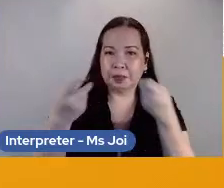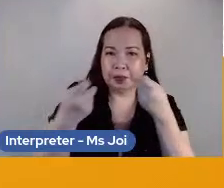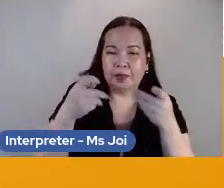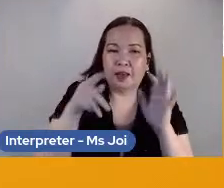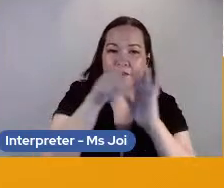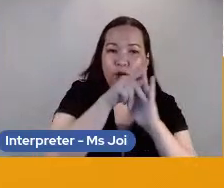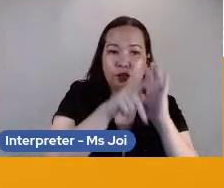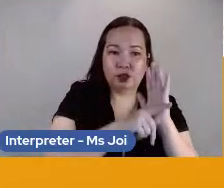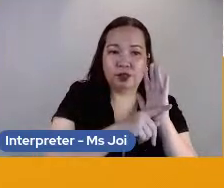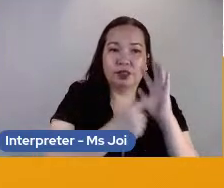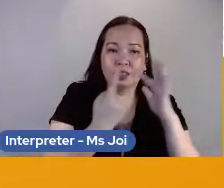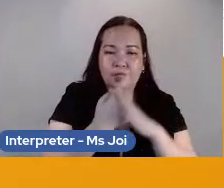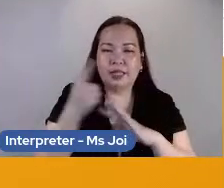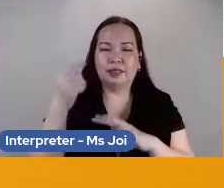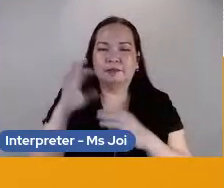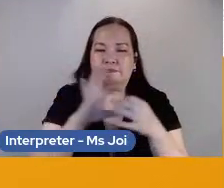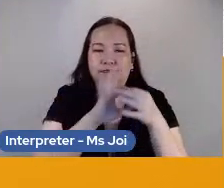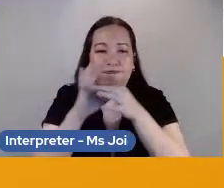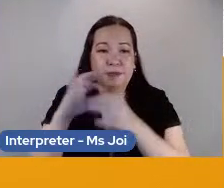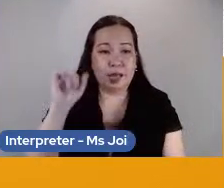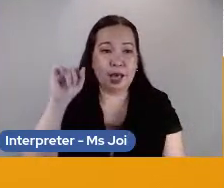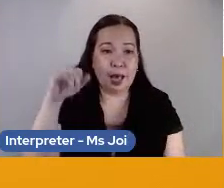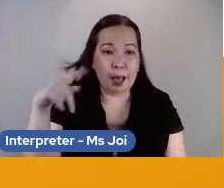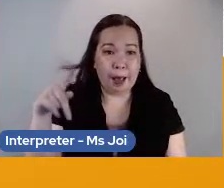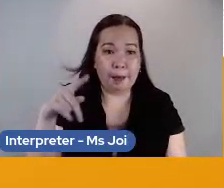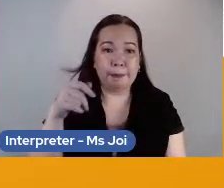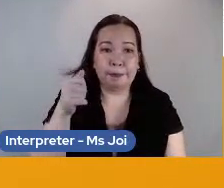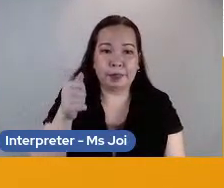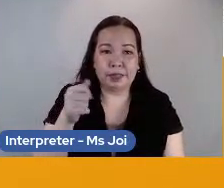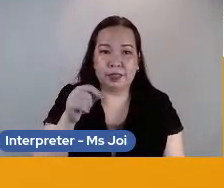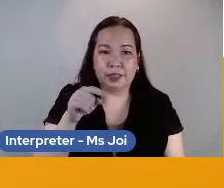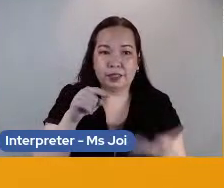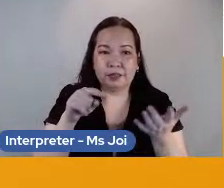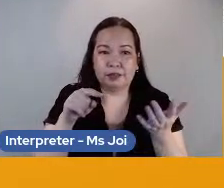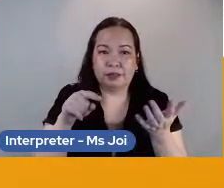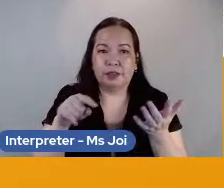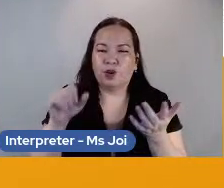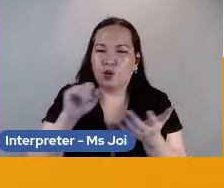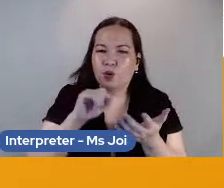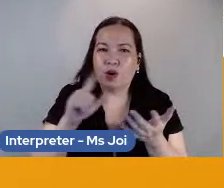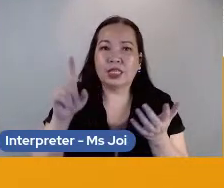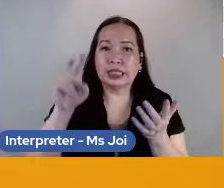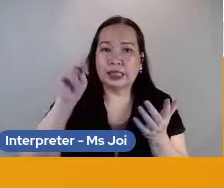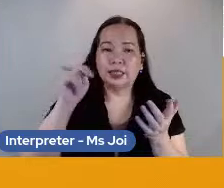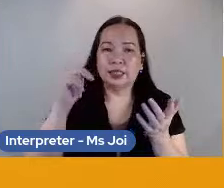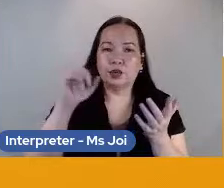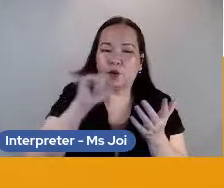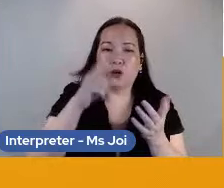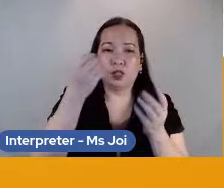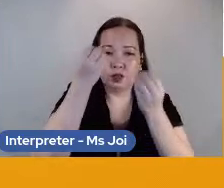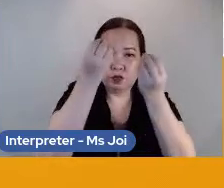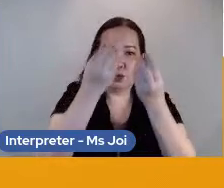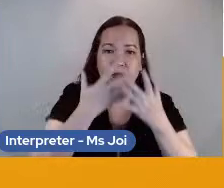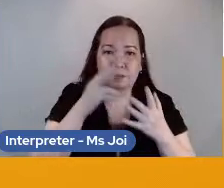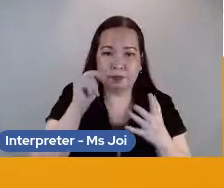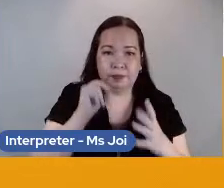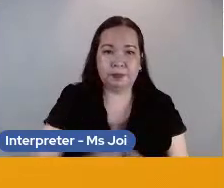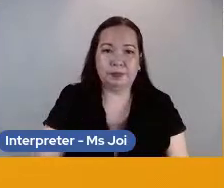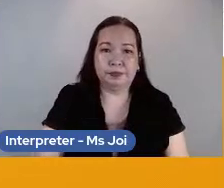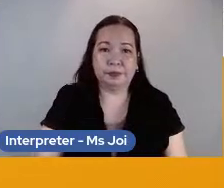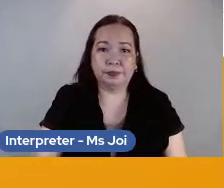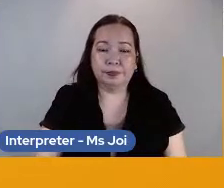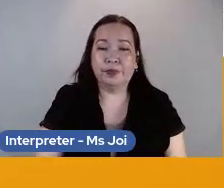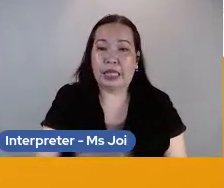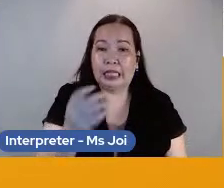create an app in order to query the database to get the information that you want. And this